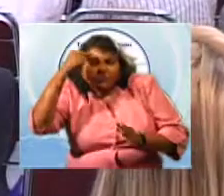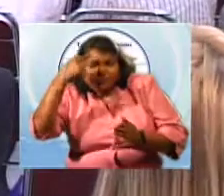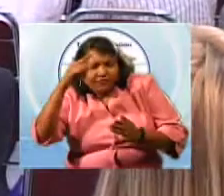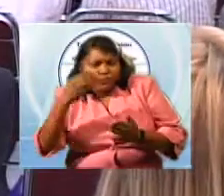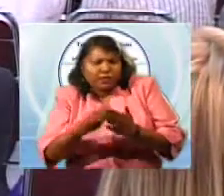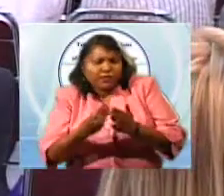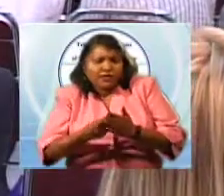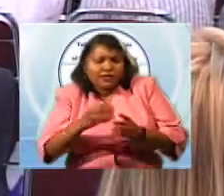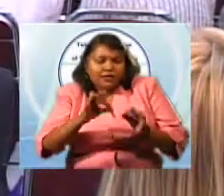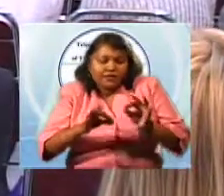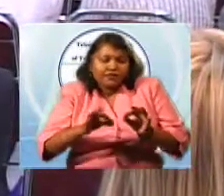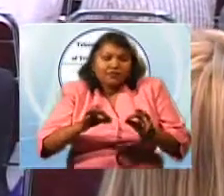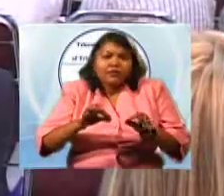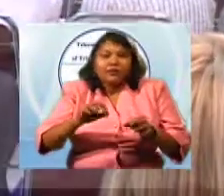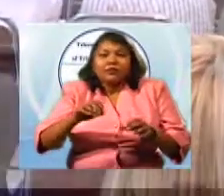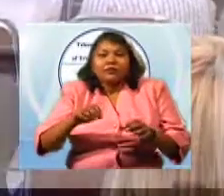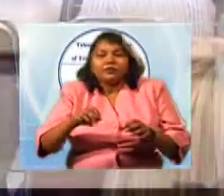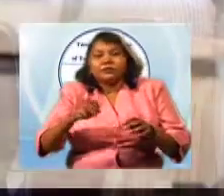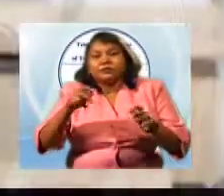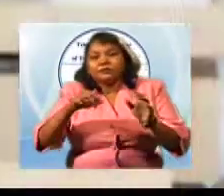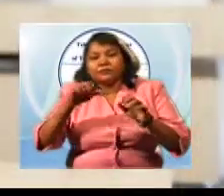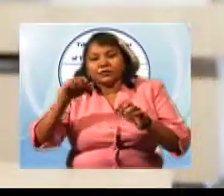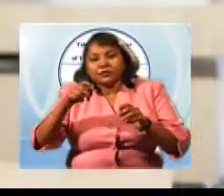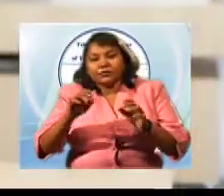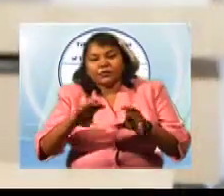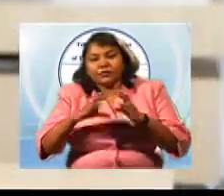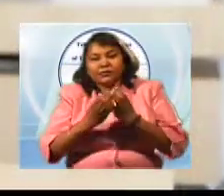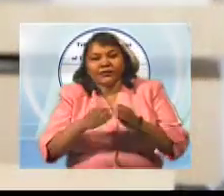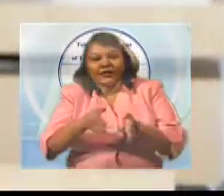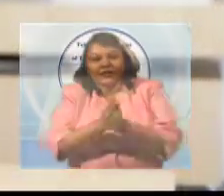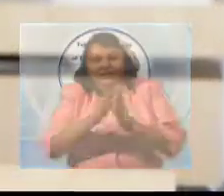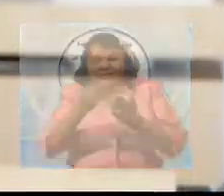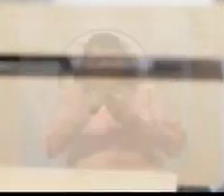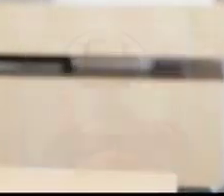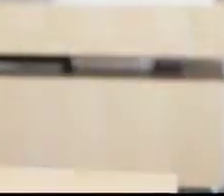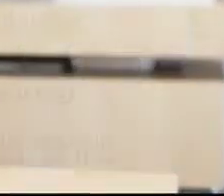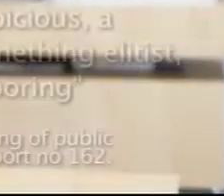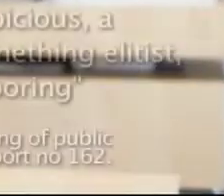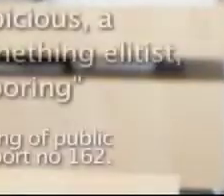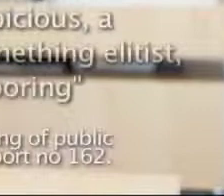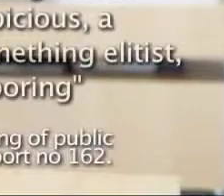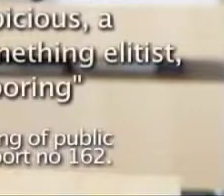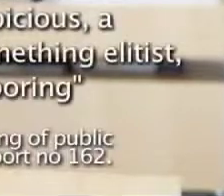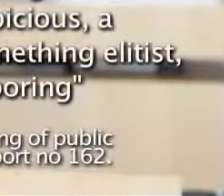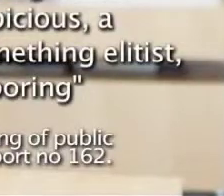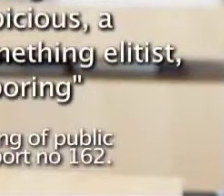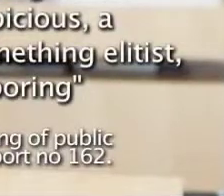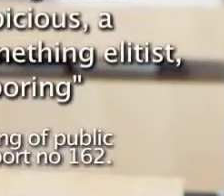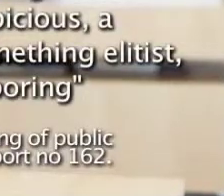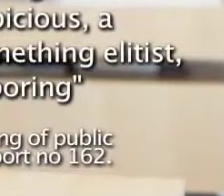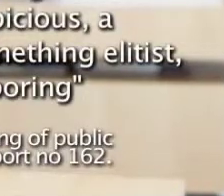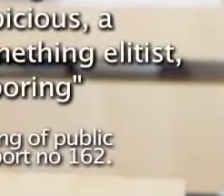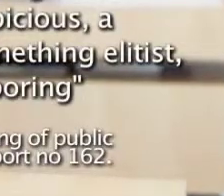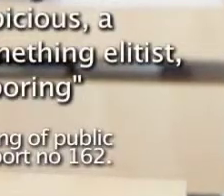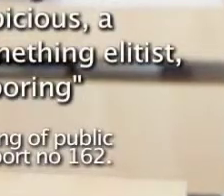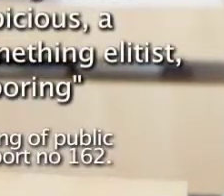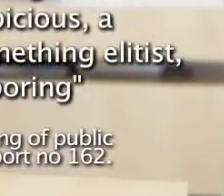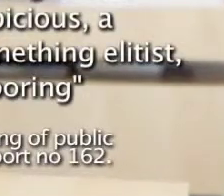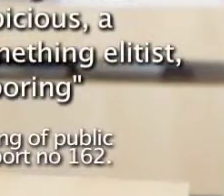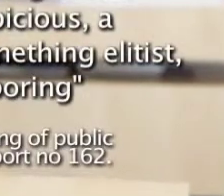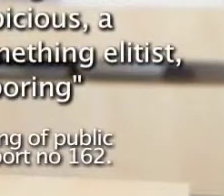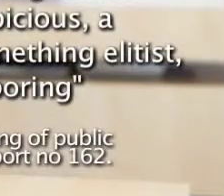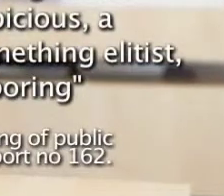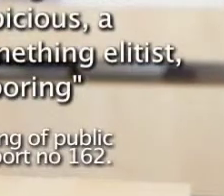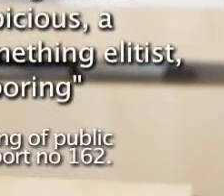broadcaster and thus change the nature of the programming? One report warns against advertising phobias. It stated